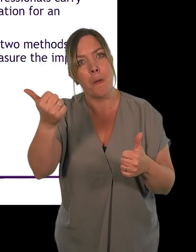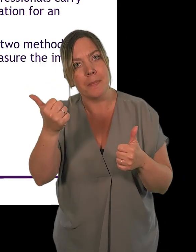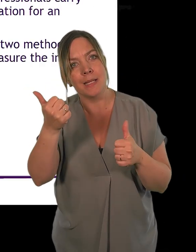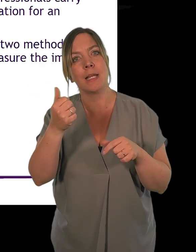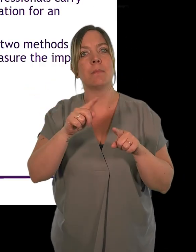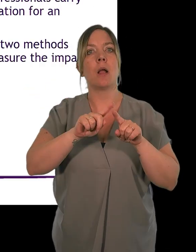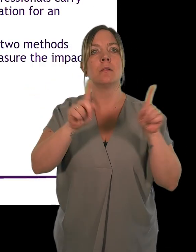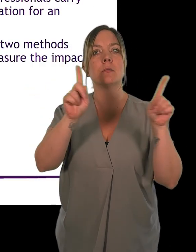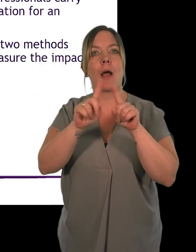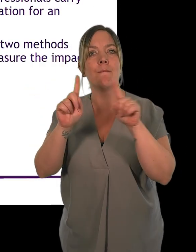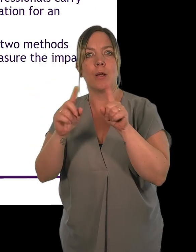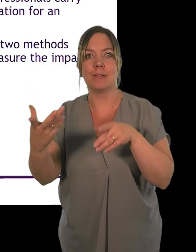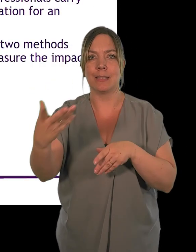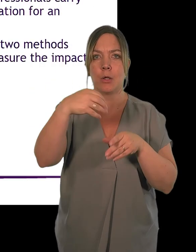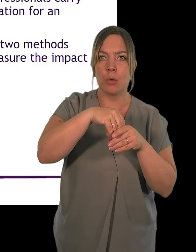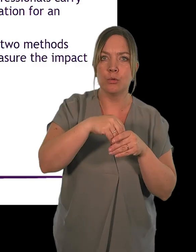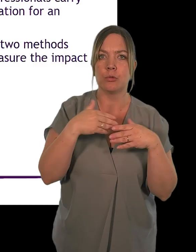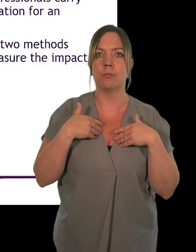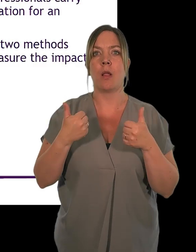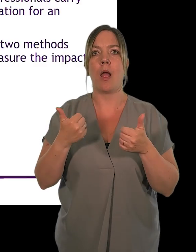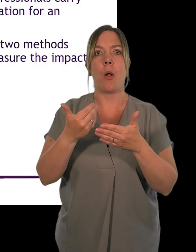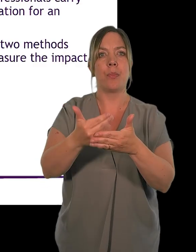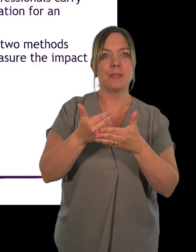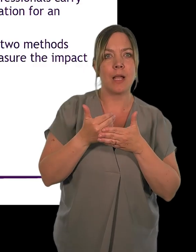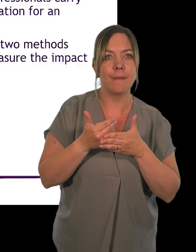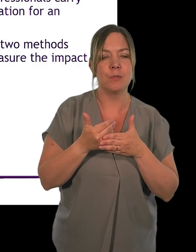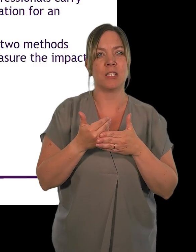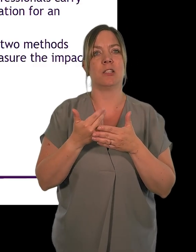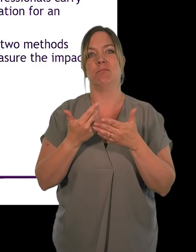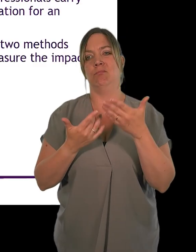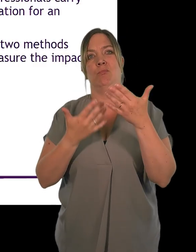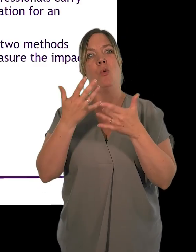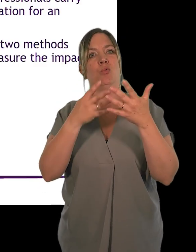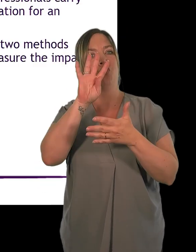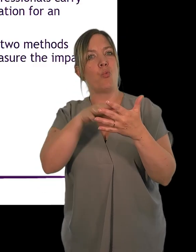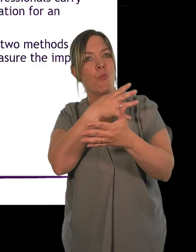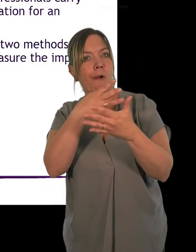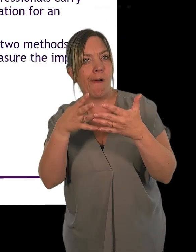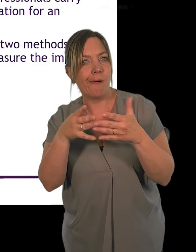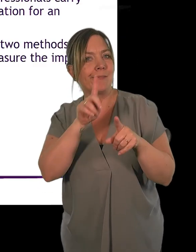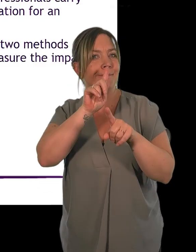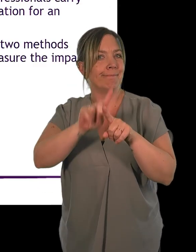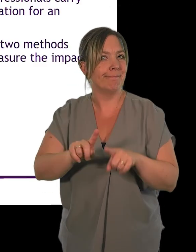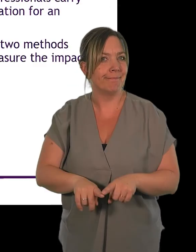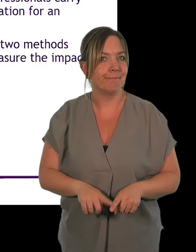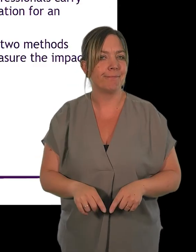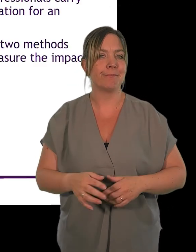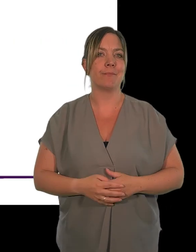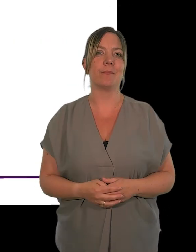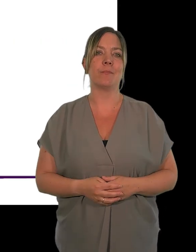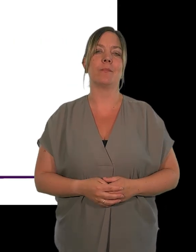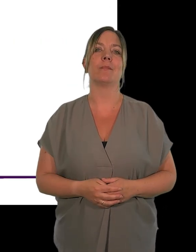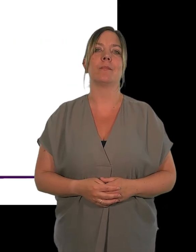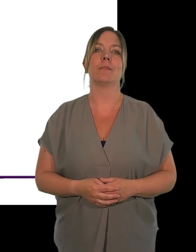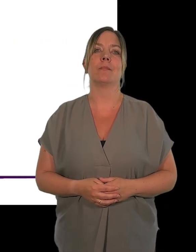and inclusion, health and safety, scorecard, etc.